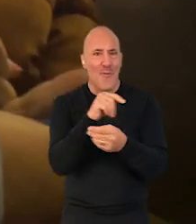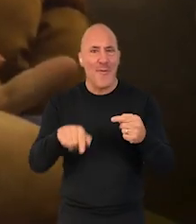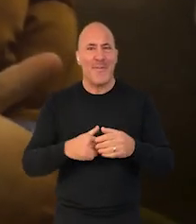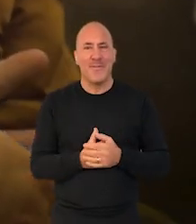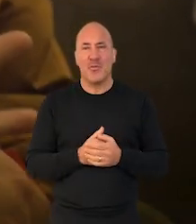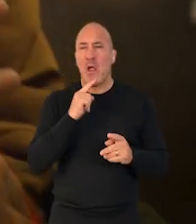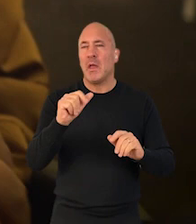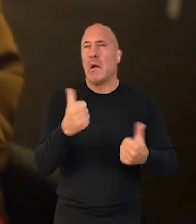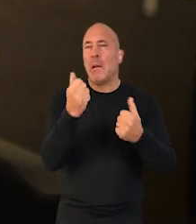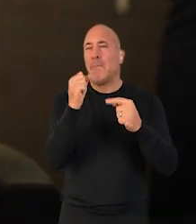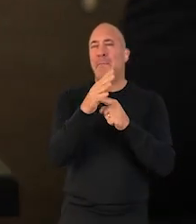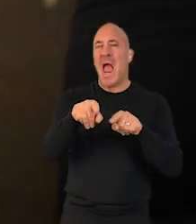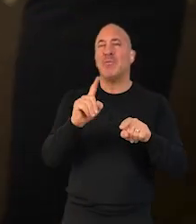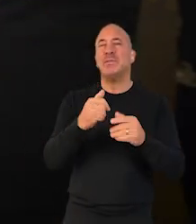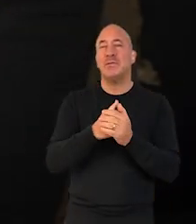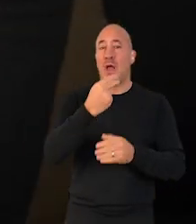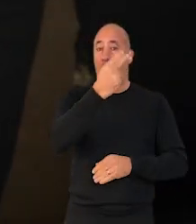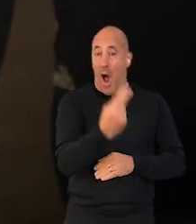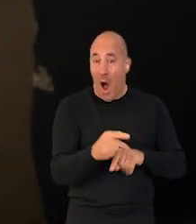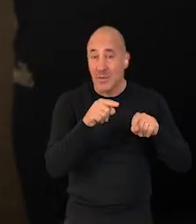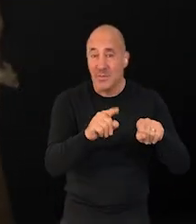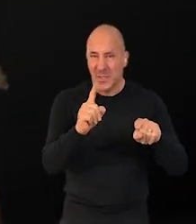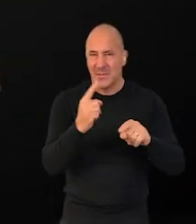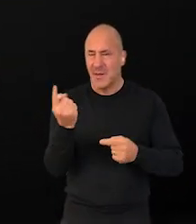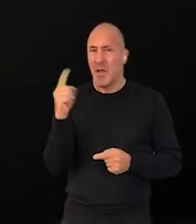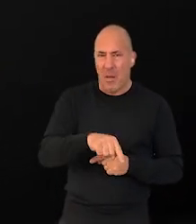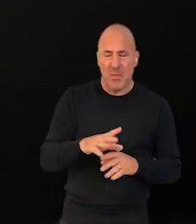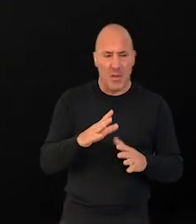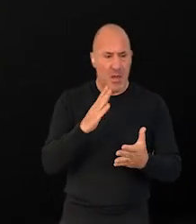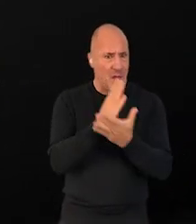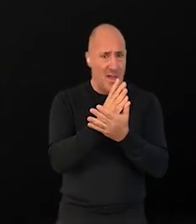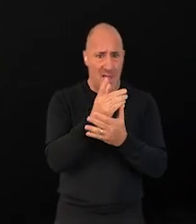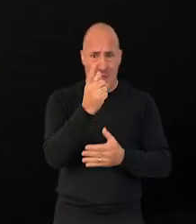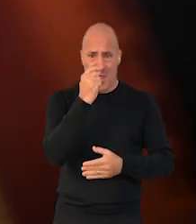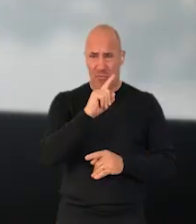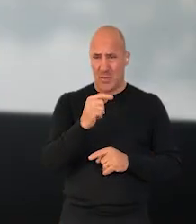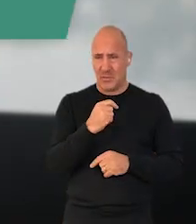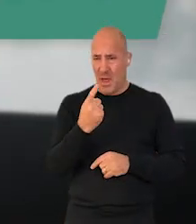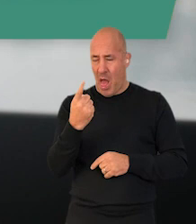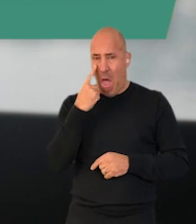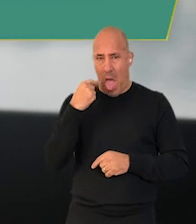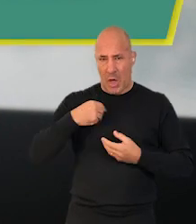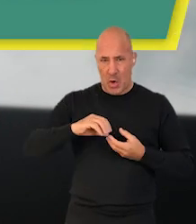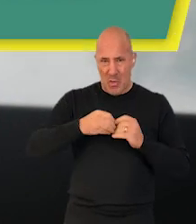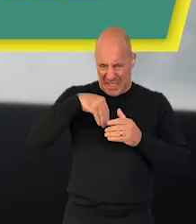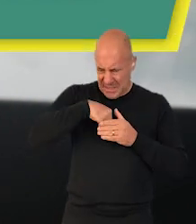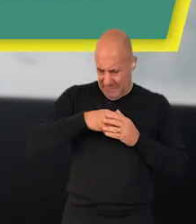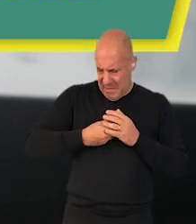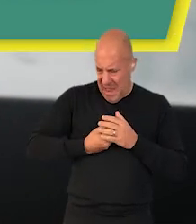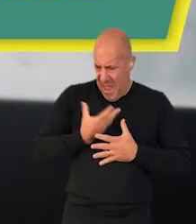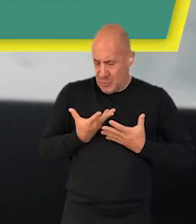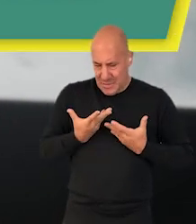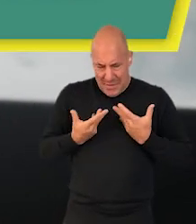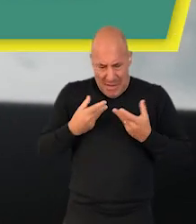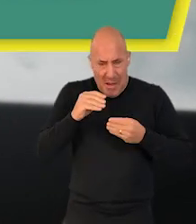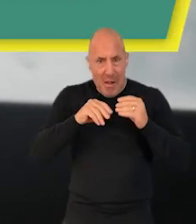So I think one of the main benefits that the arts has on the participants that come is that they're really able to explore their creative